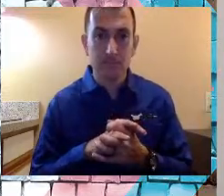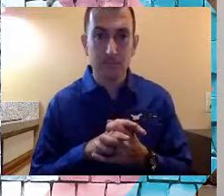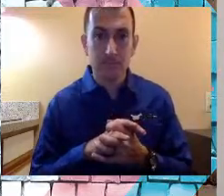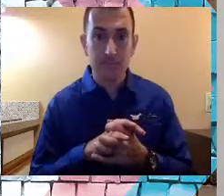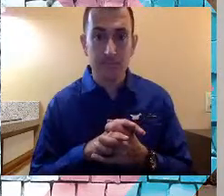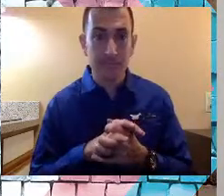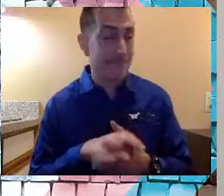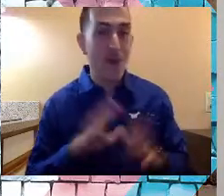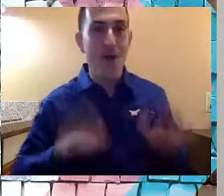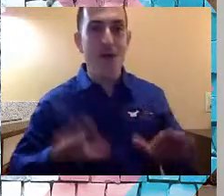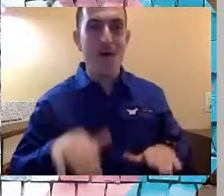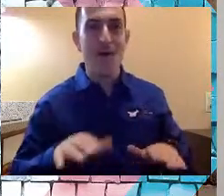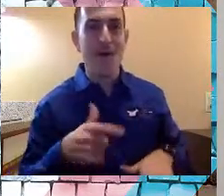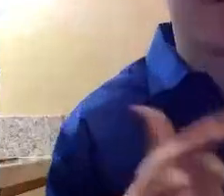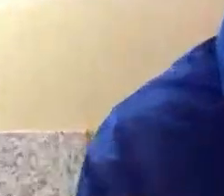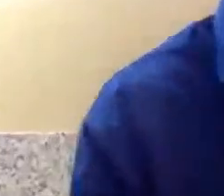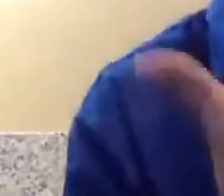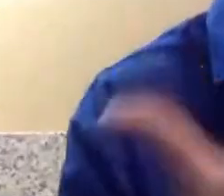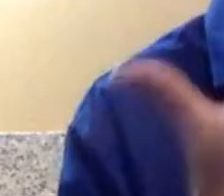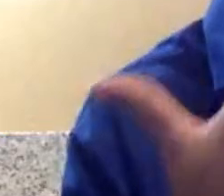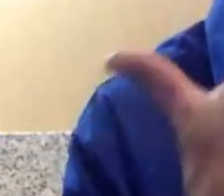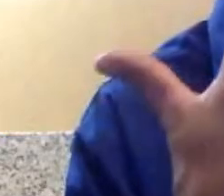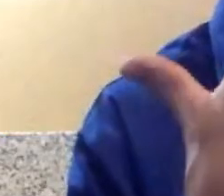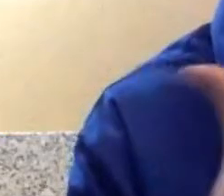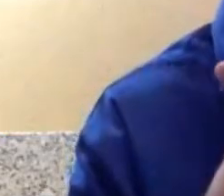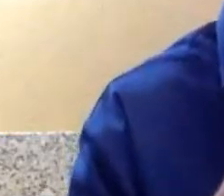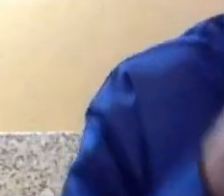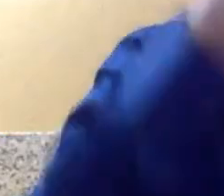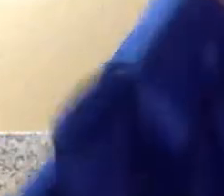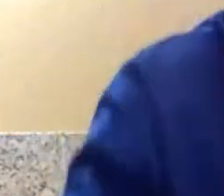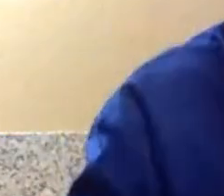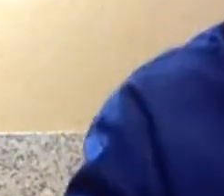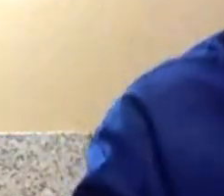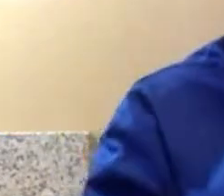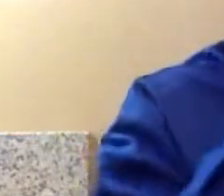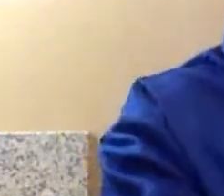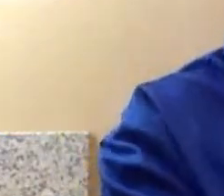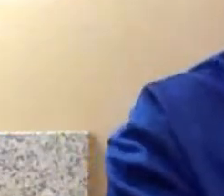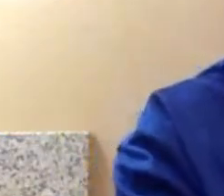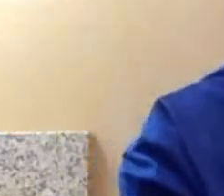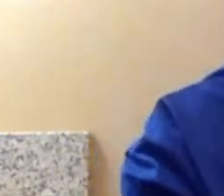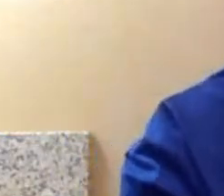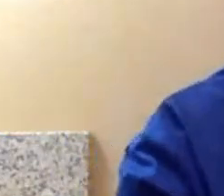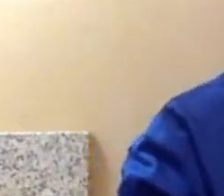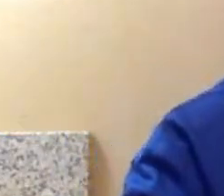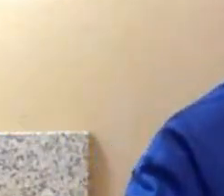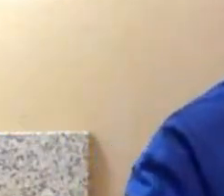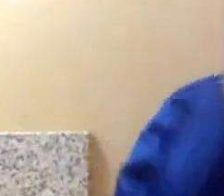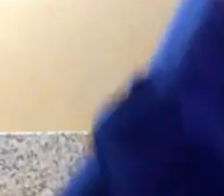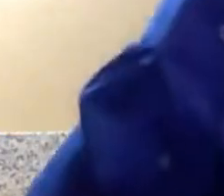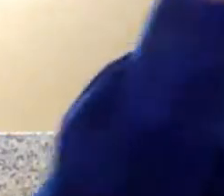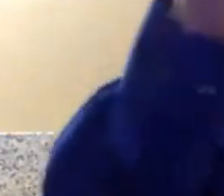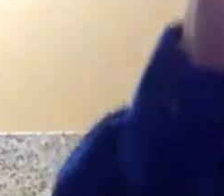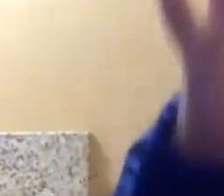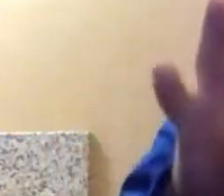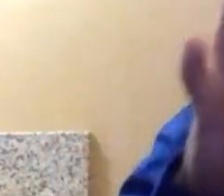This is my favorite character. It's the wise old tree. Where did you come from?